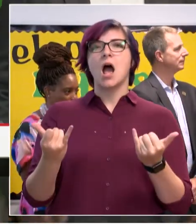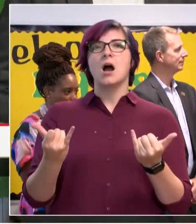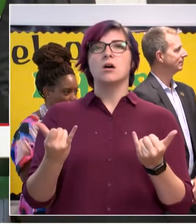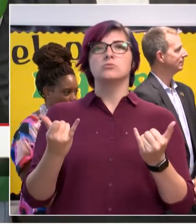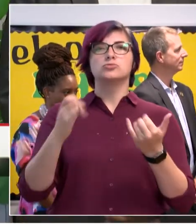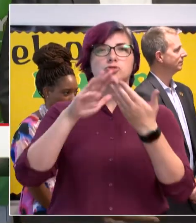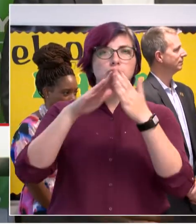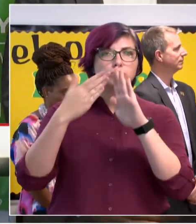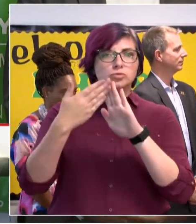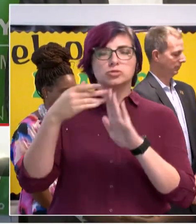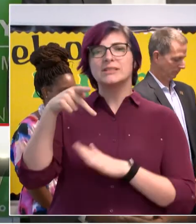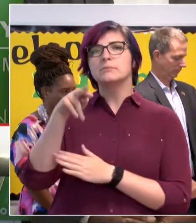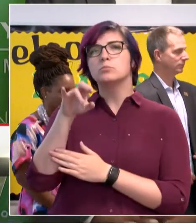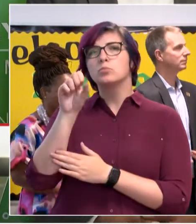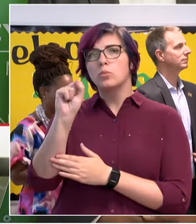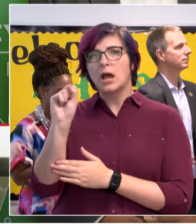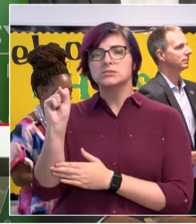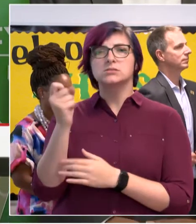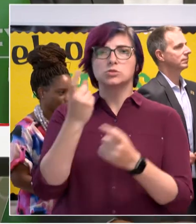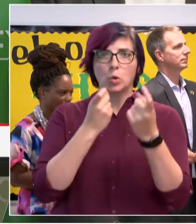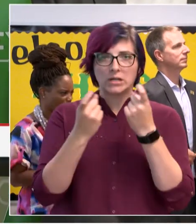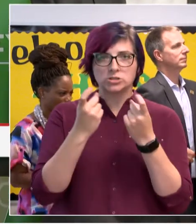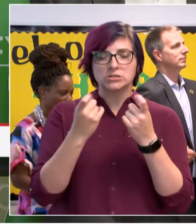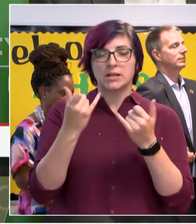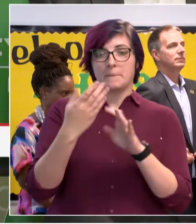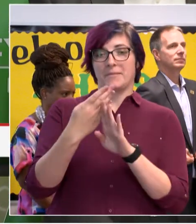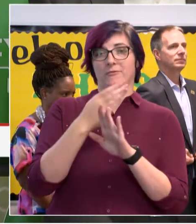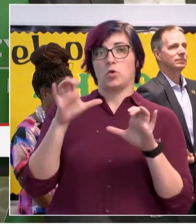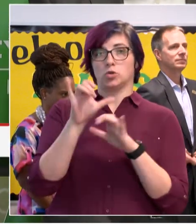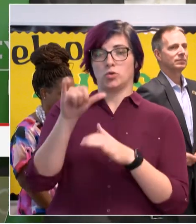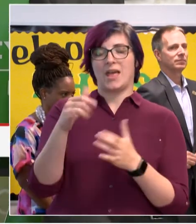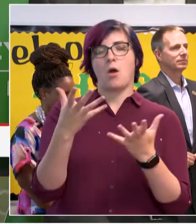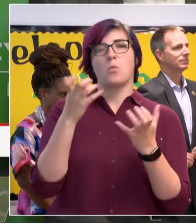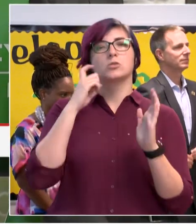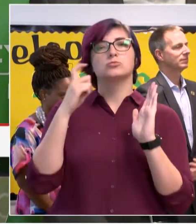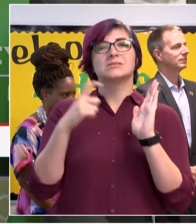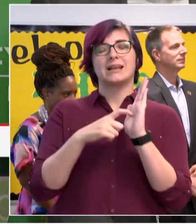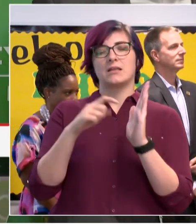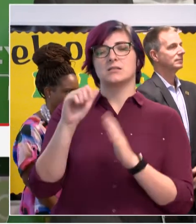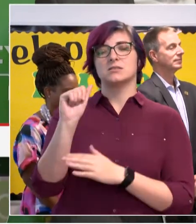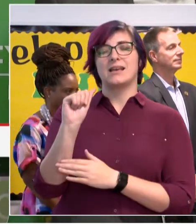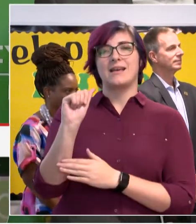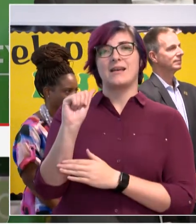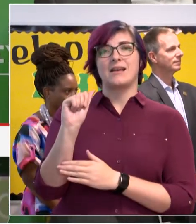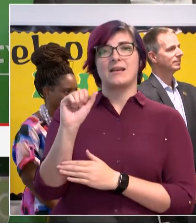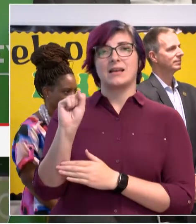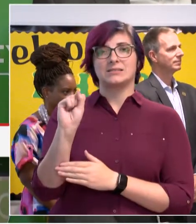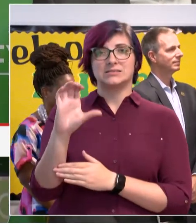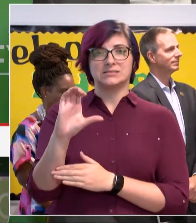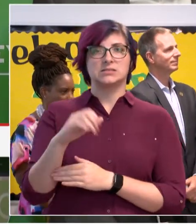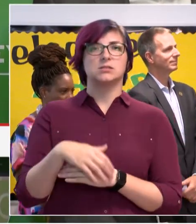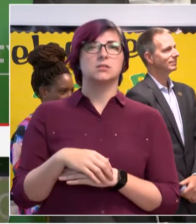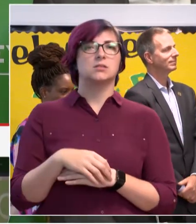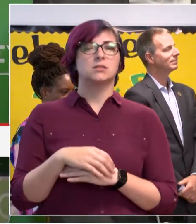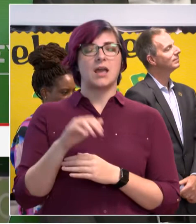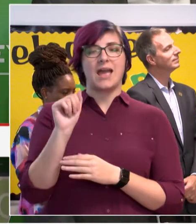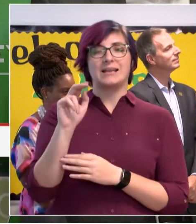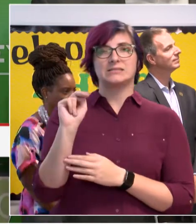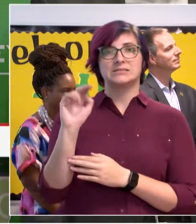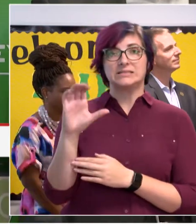community questions. Before I do that, I want to acknowledge our ANC commissioners who are here. The chairwoman of